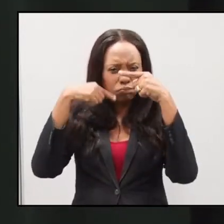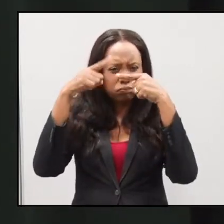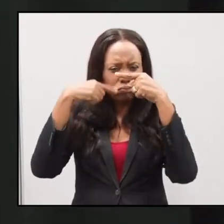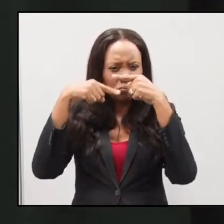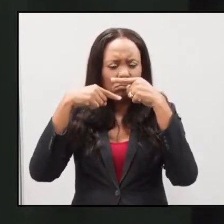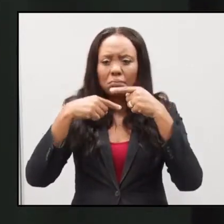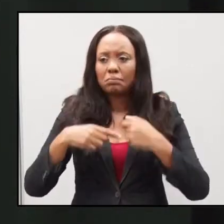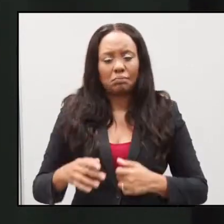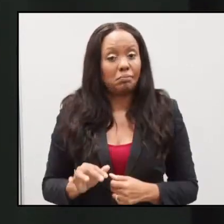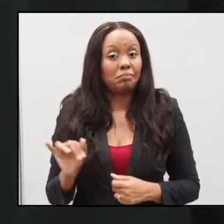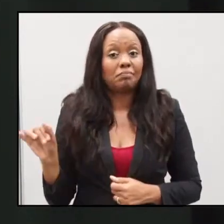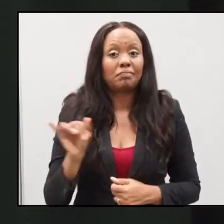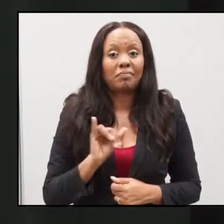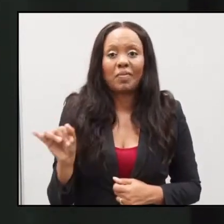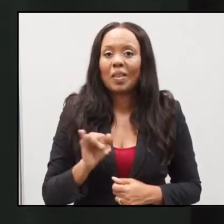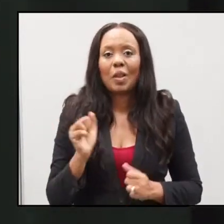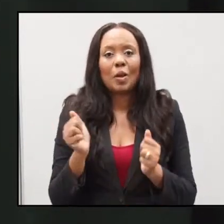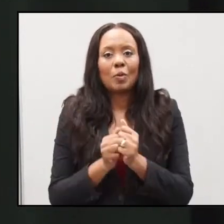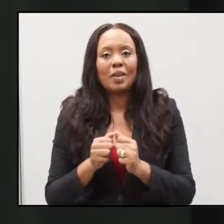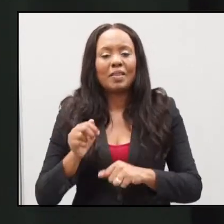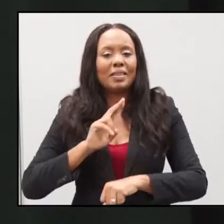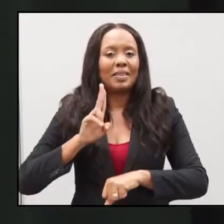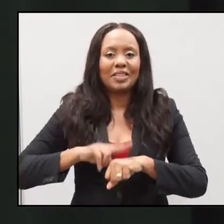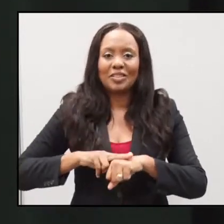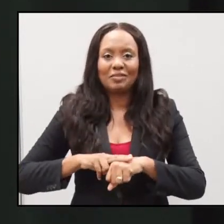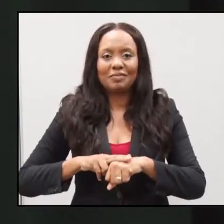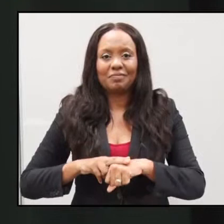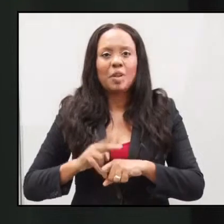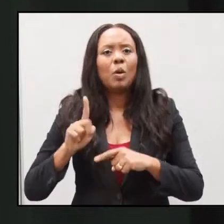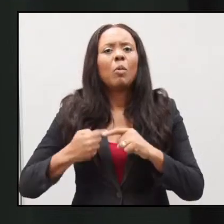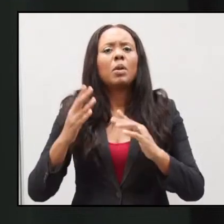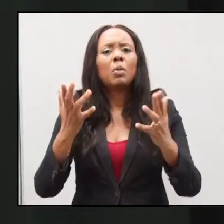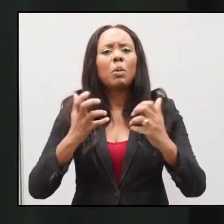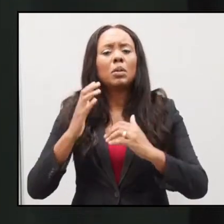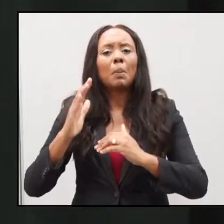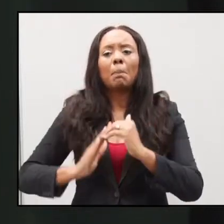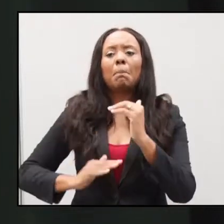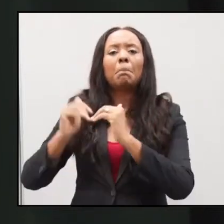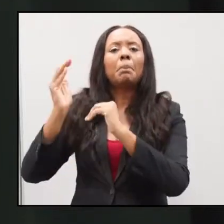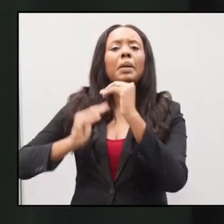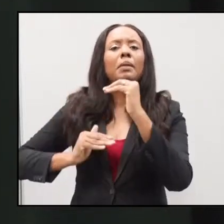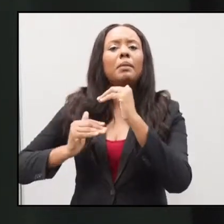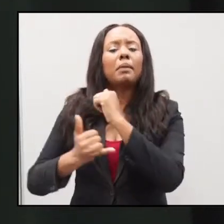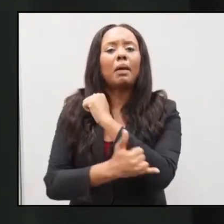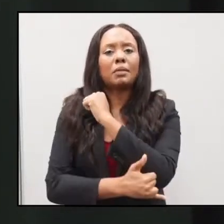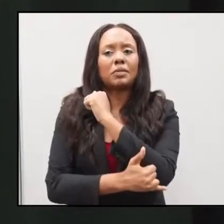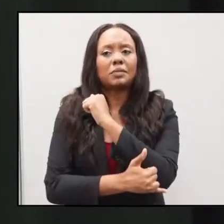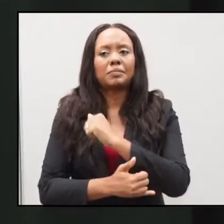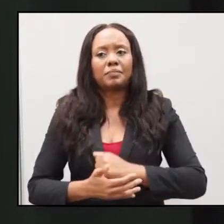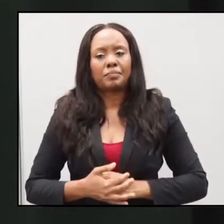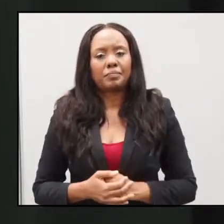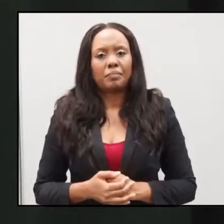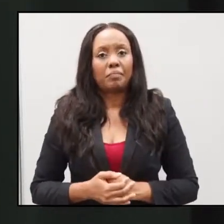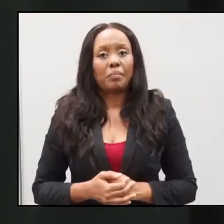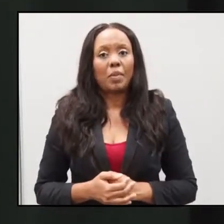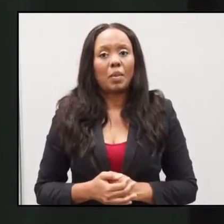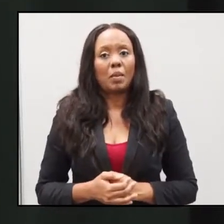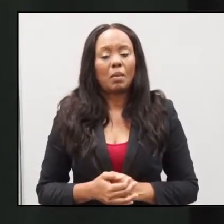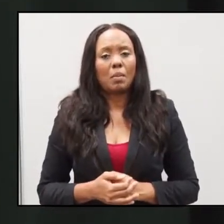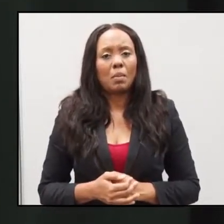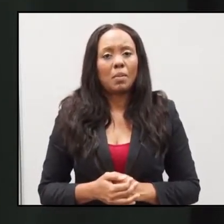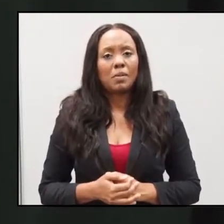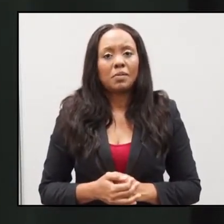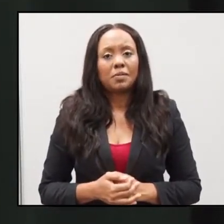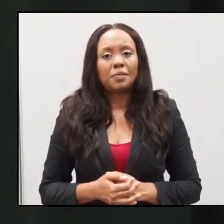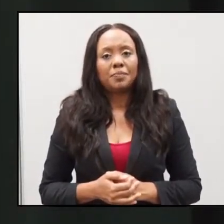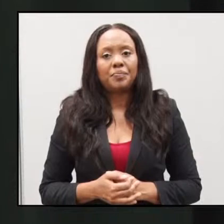different in building a nation. And therefore, what we are seeking to do here, first and foremost, is rooted in